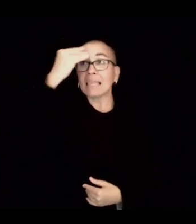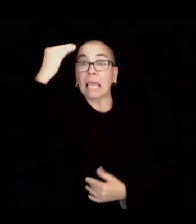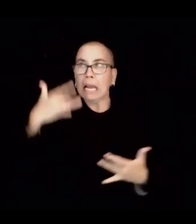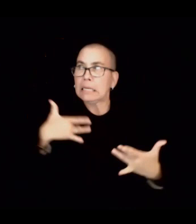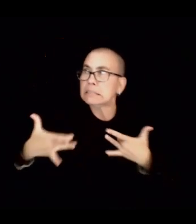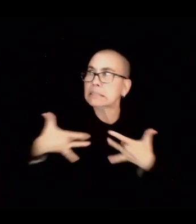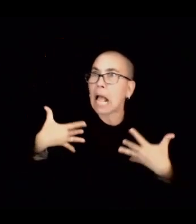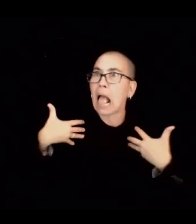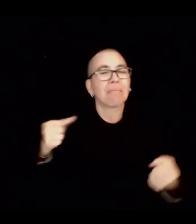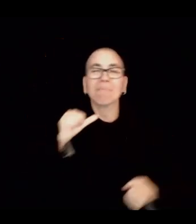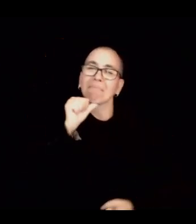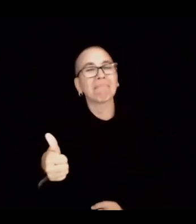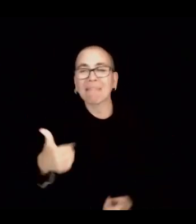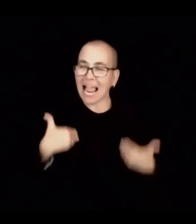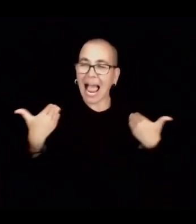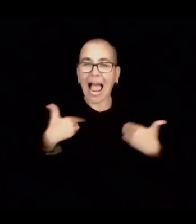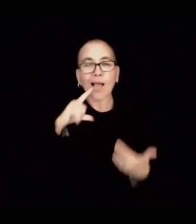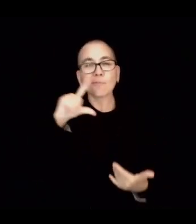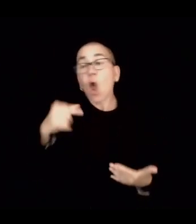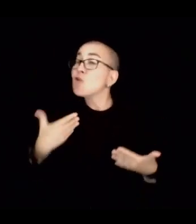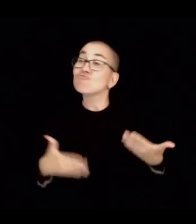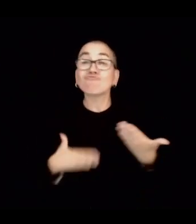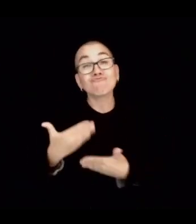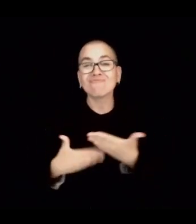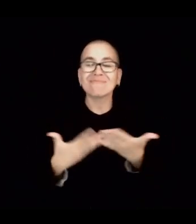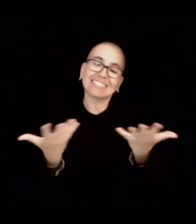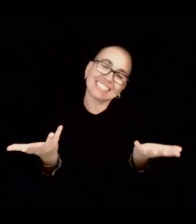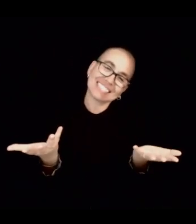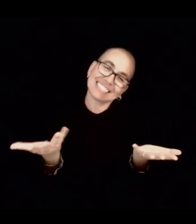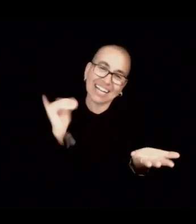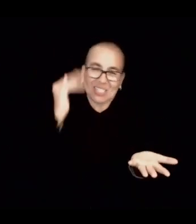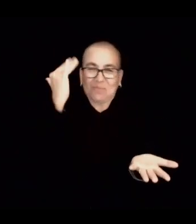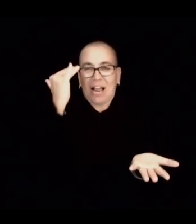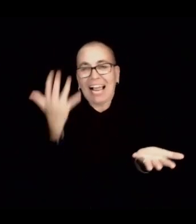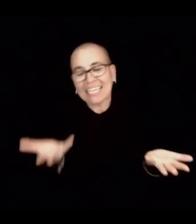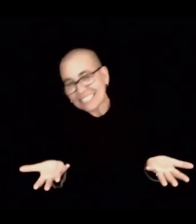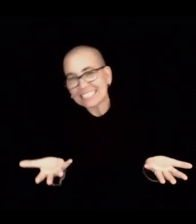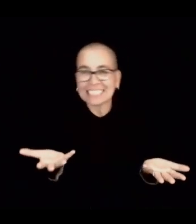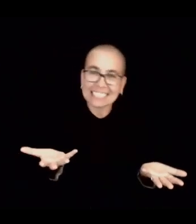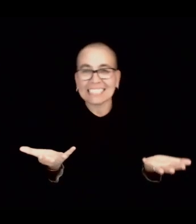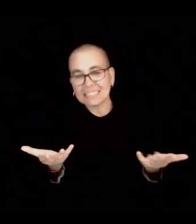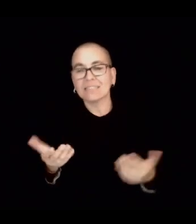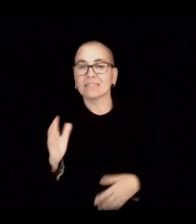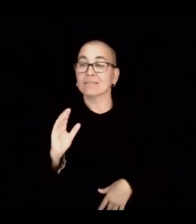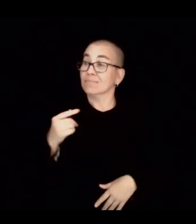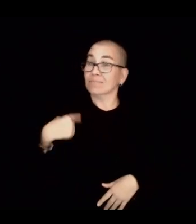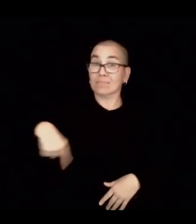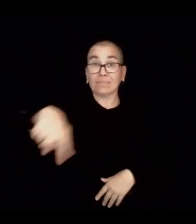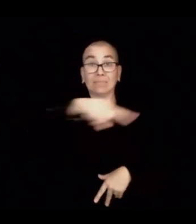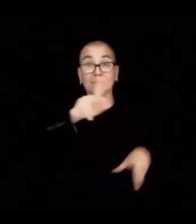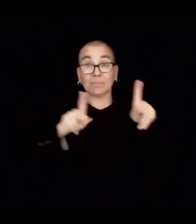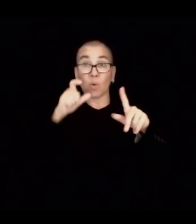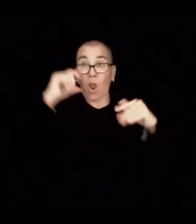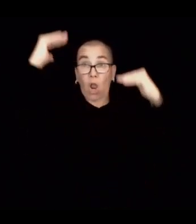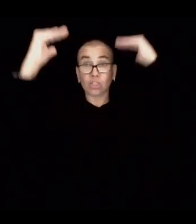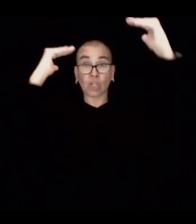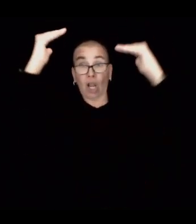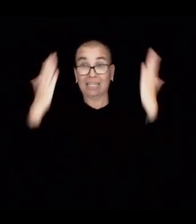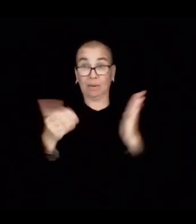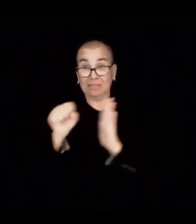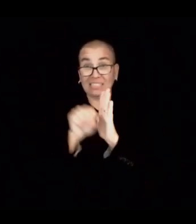that a large proportion of our population has that. So I think it's probably a combination of things, but I think that all of us